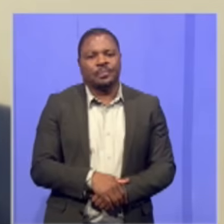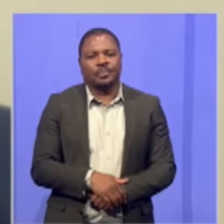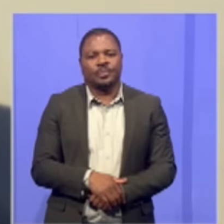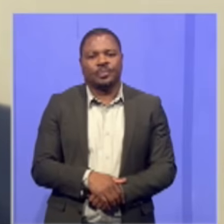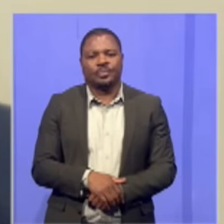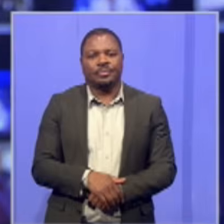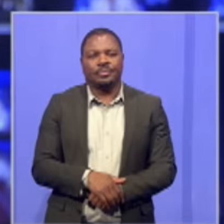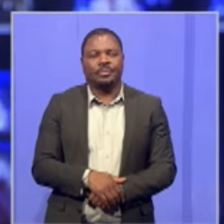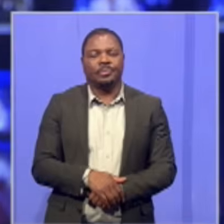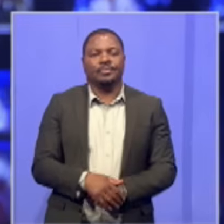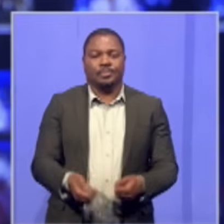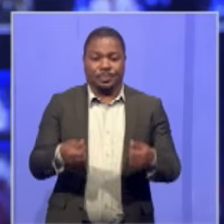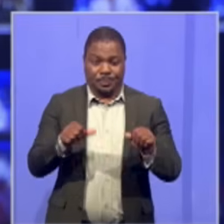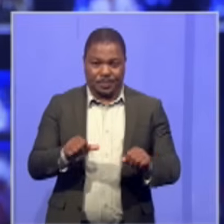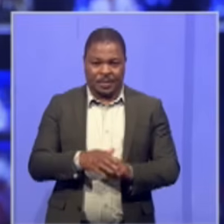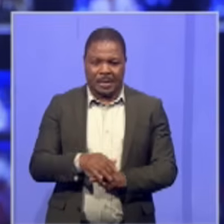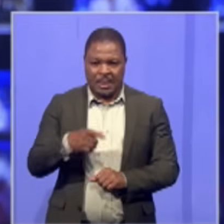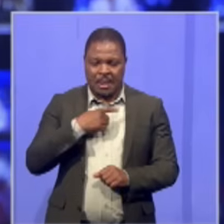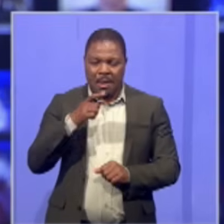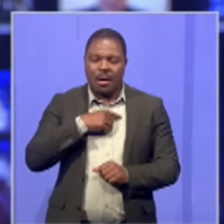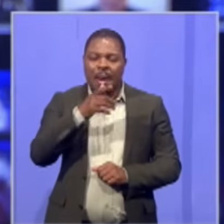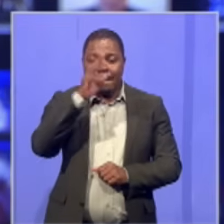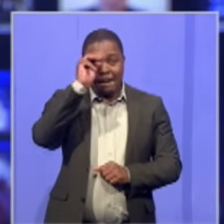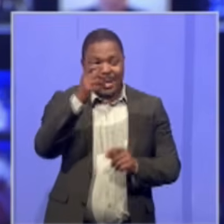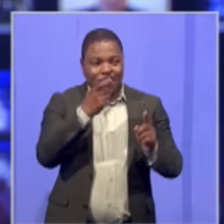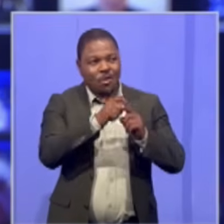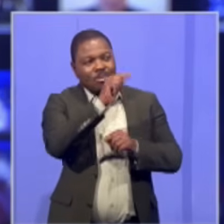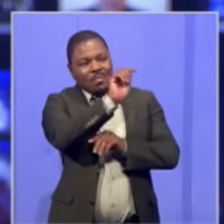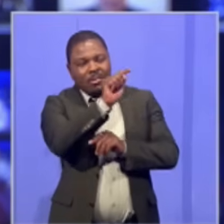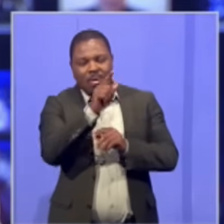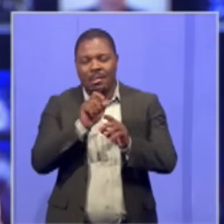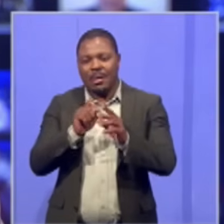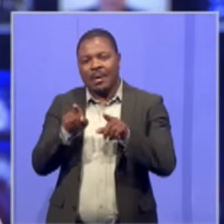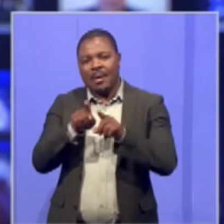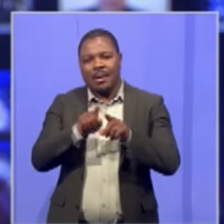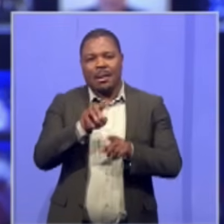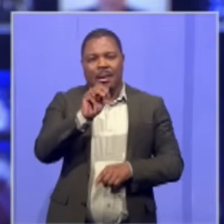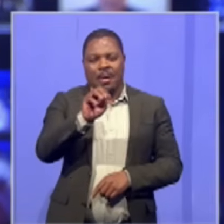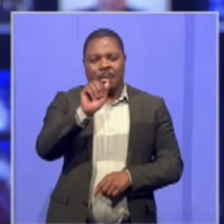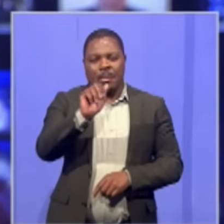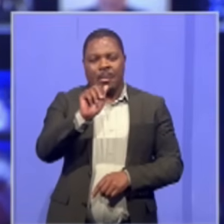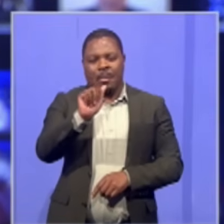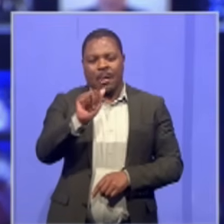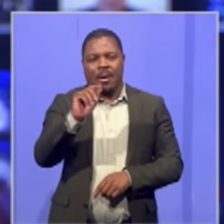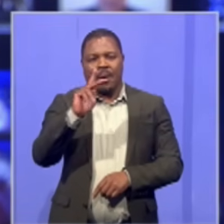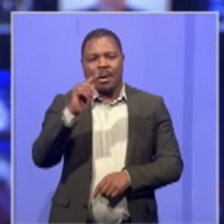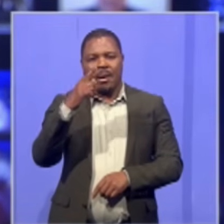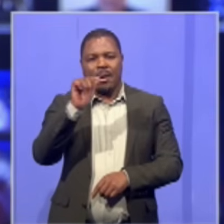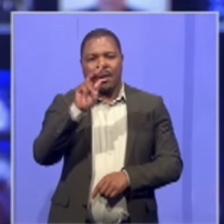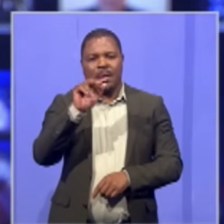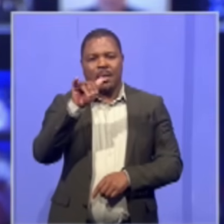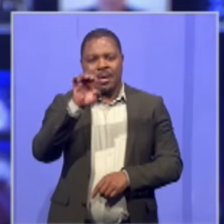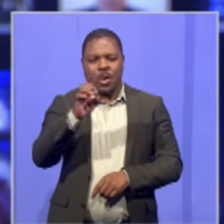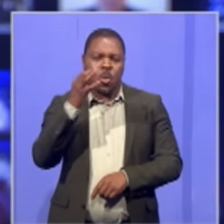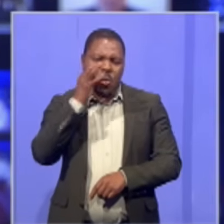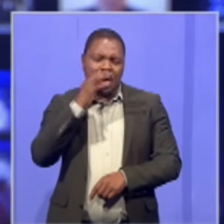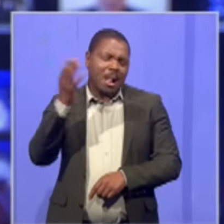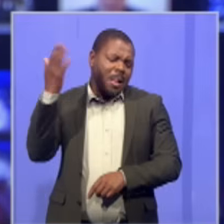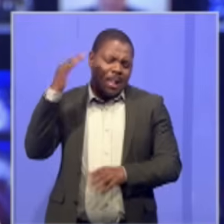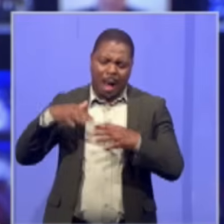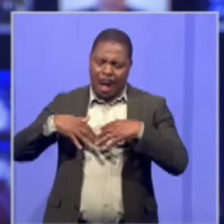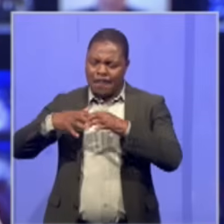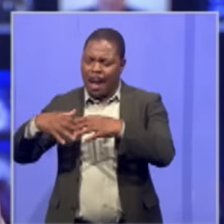sebetsa. Maikutlong ana ao ke a badile mona ntate Motlong ha o sheba tsietsi makgalanyana o re ho ile a thewa di-commission tse ngata empa ha wa ba le nko ho tswa